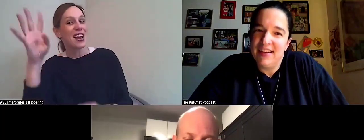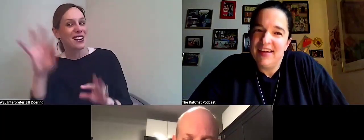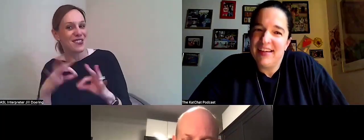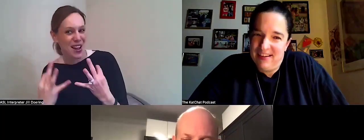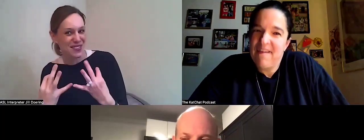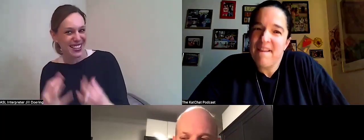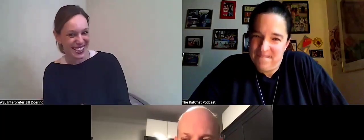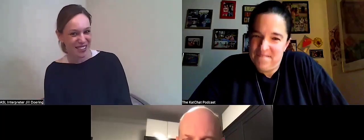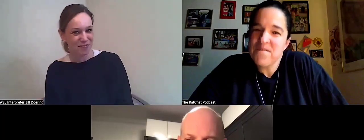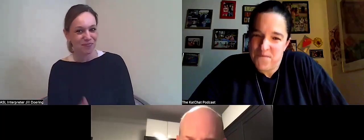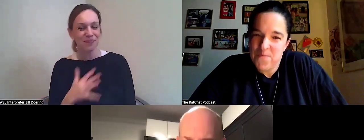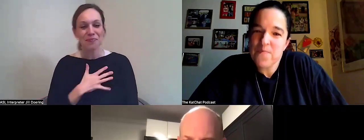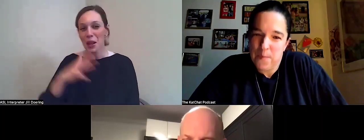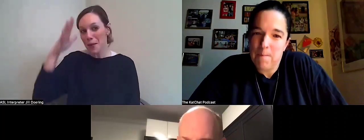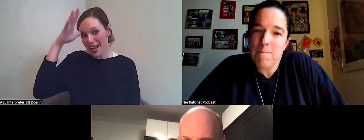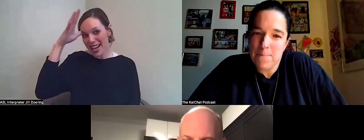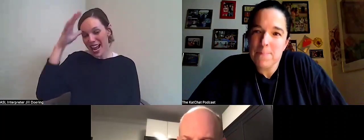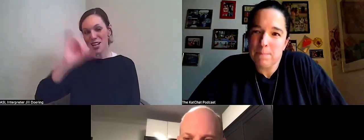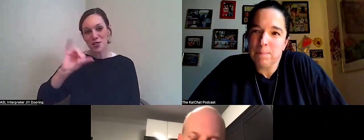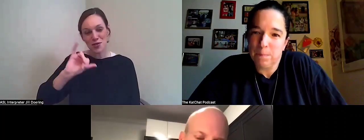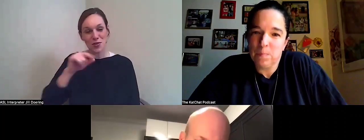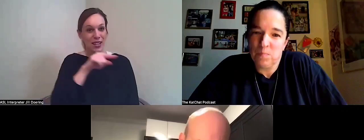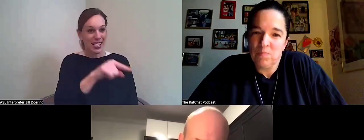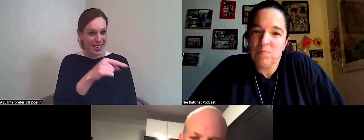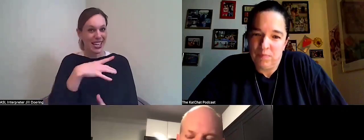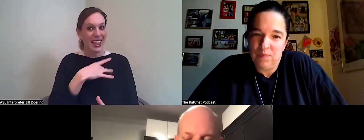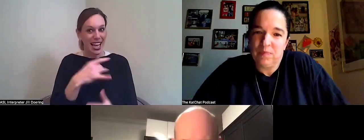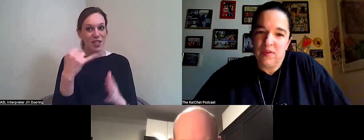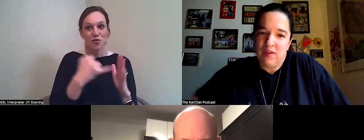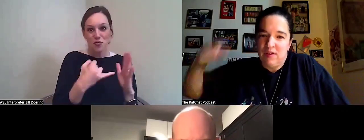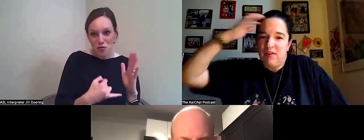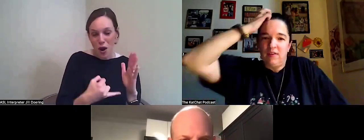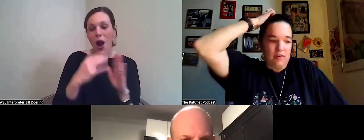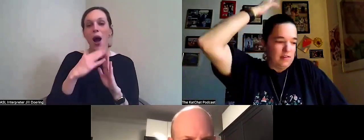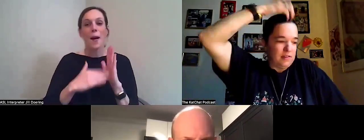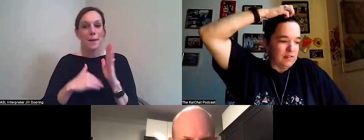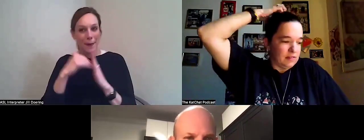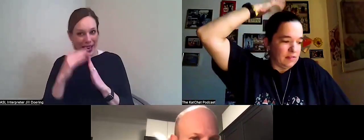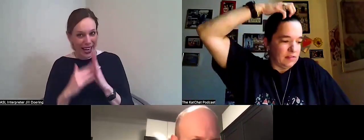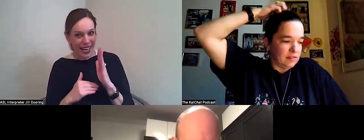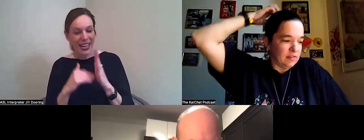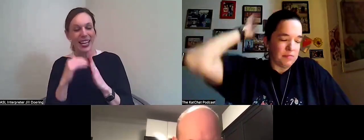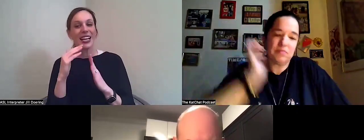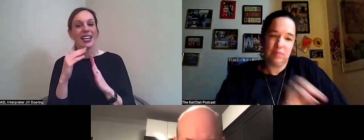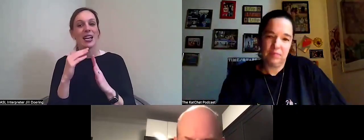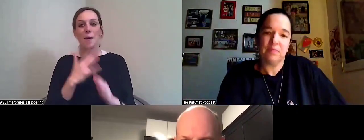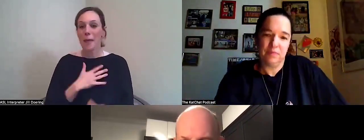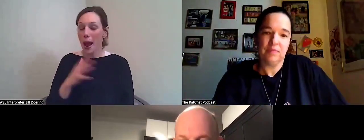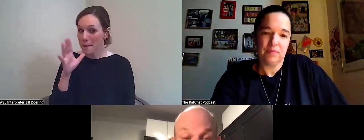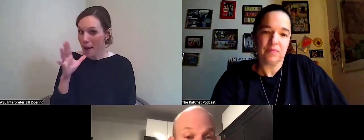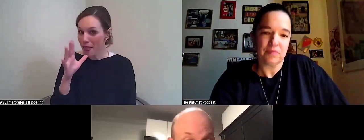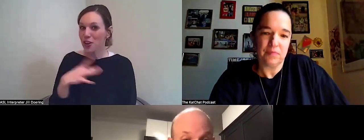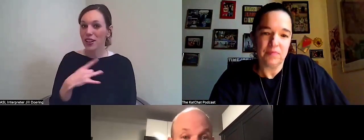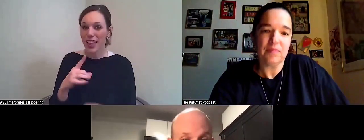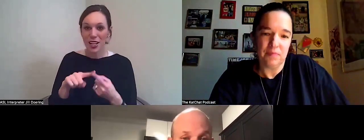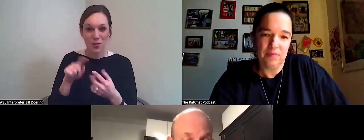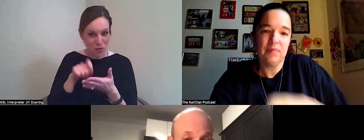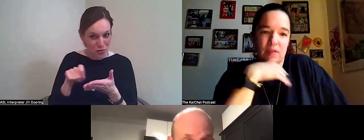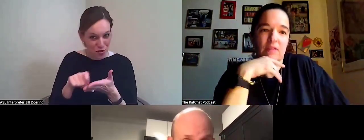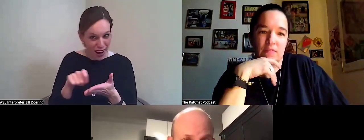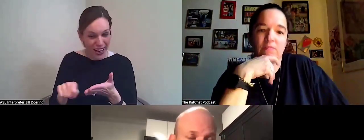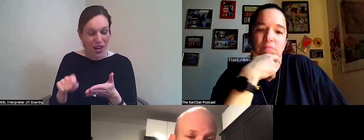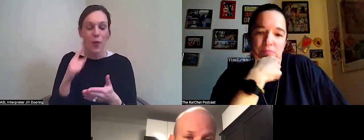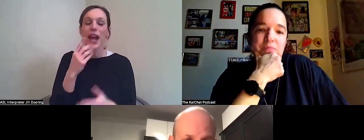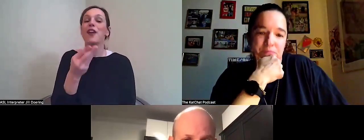So my dad likes to draw and paint. My mother likes to write, and we've had a few Lifetime